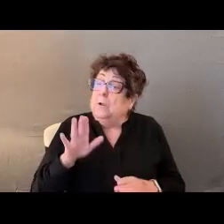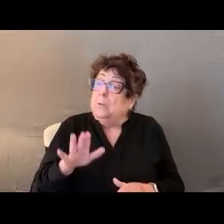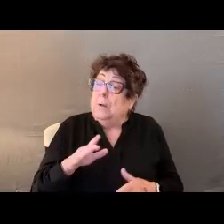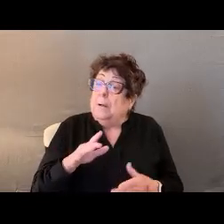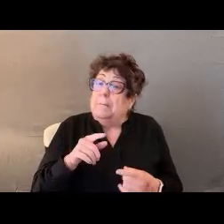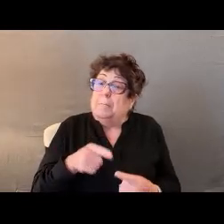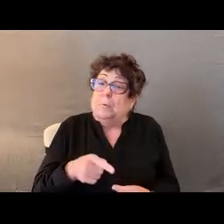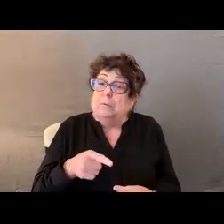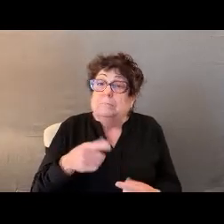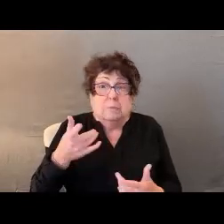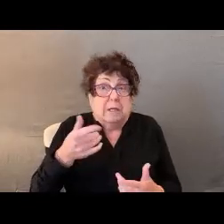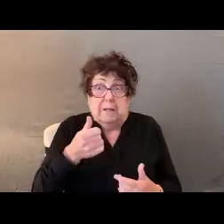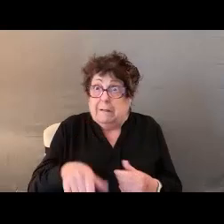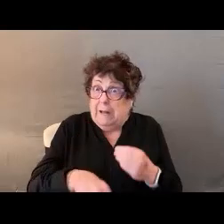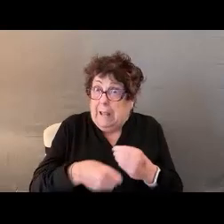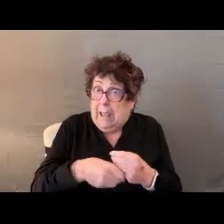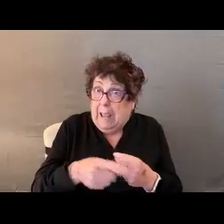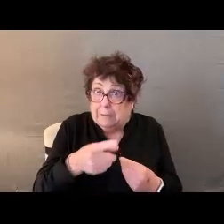Morgan?